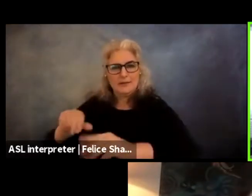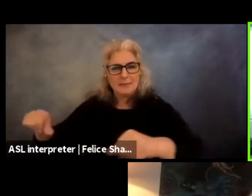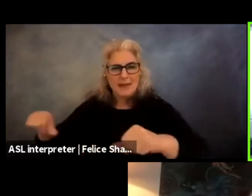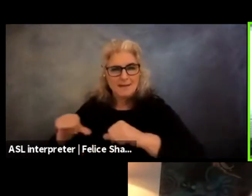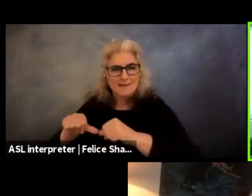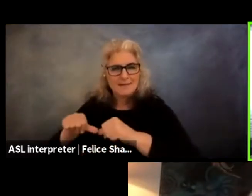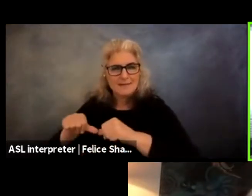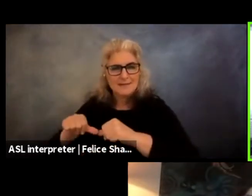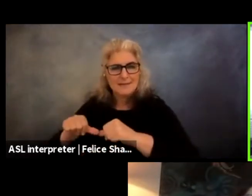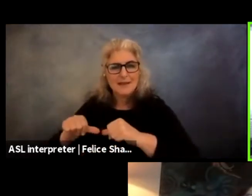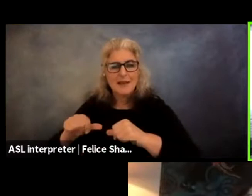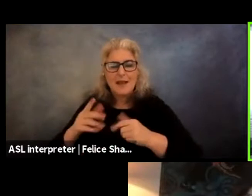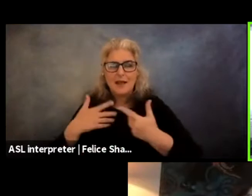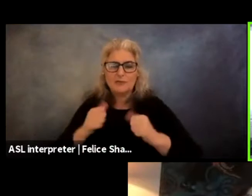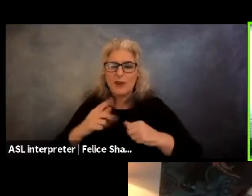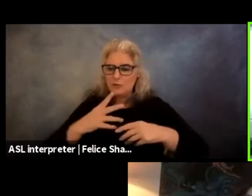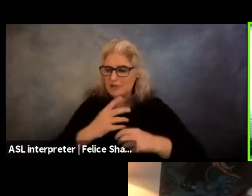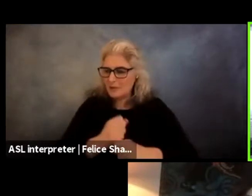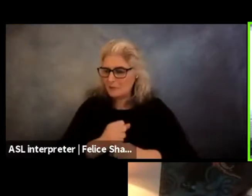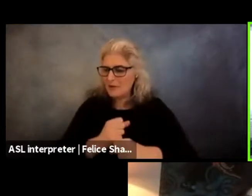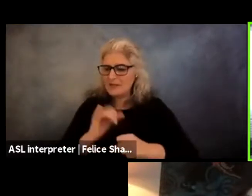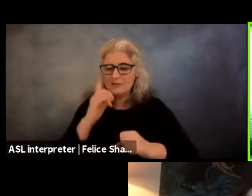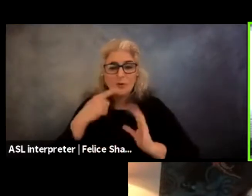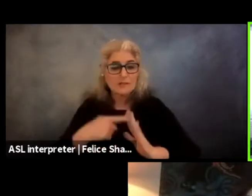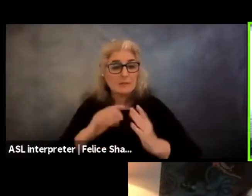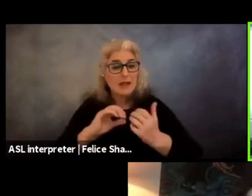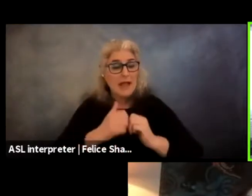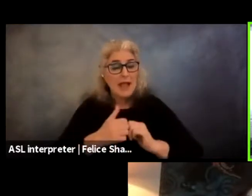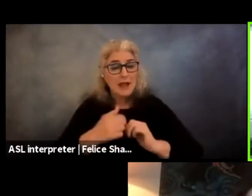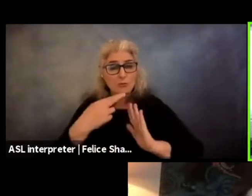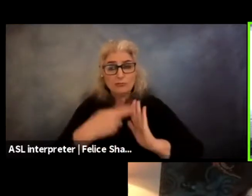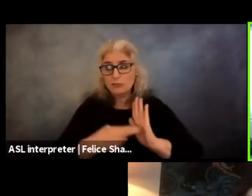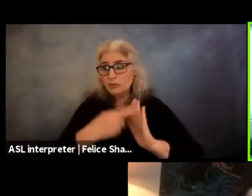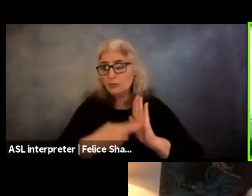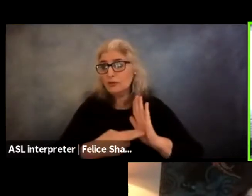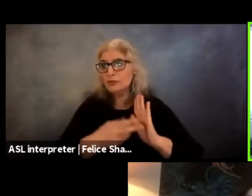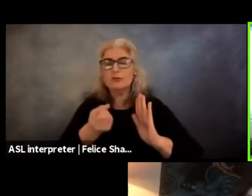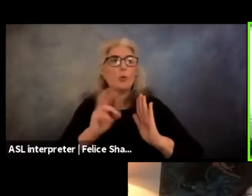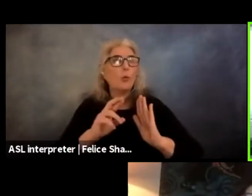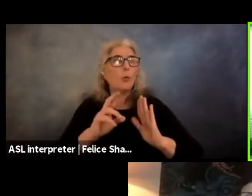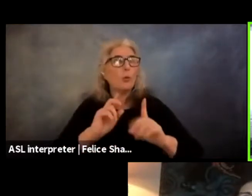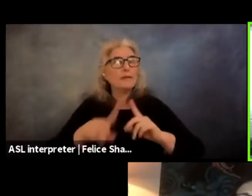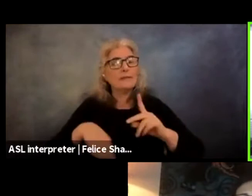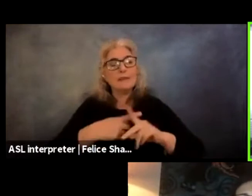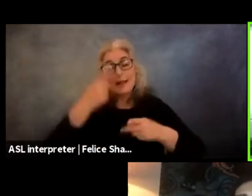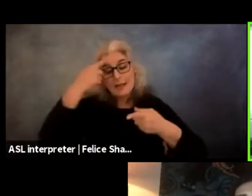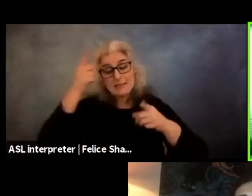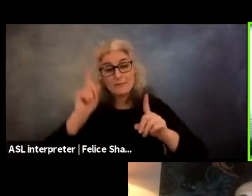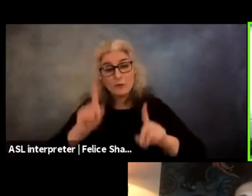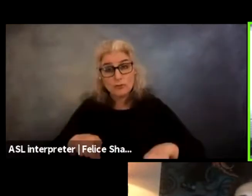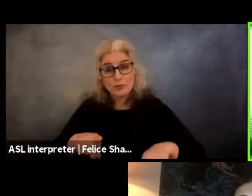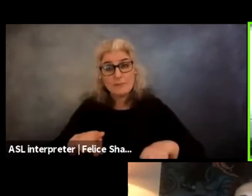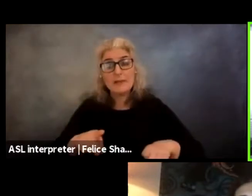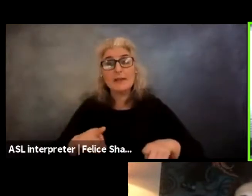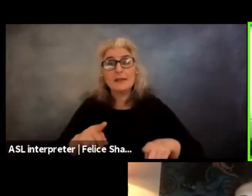if I may summarize, like how like rules with, or agreement that has been kind